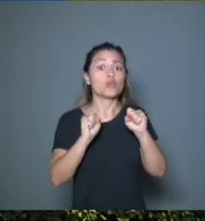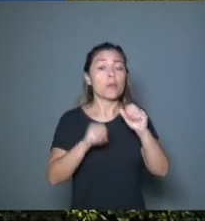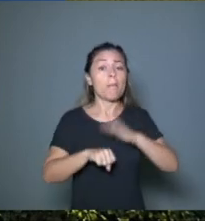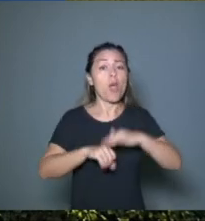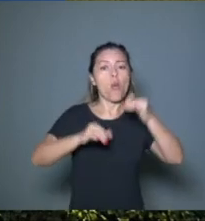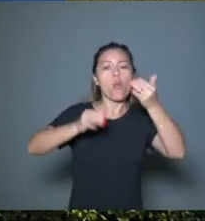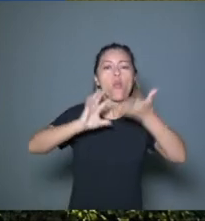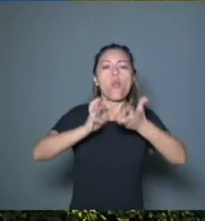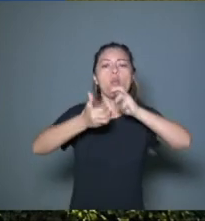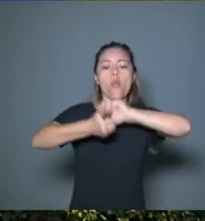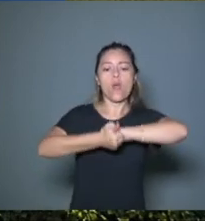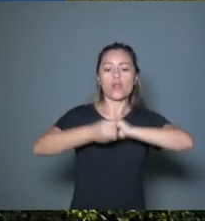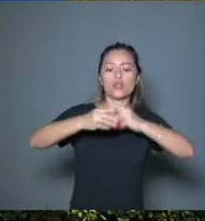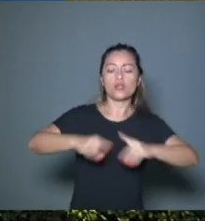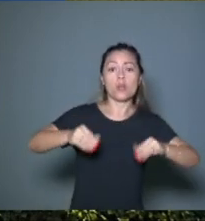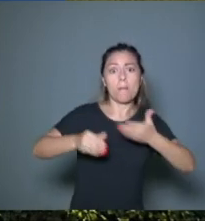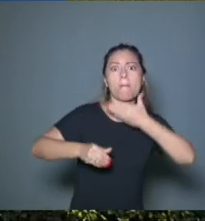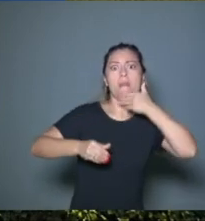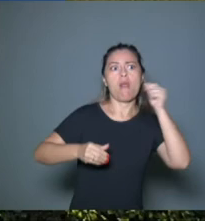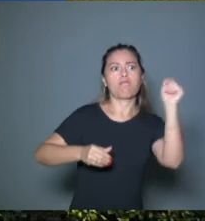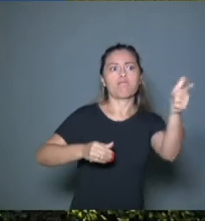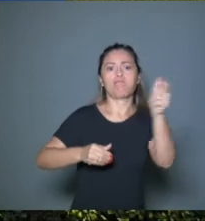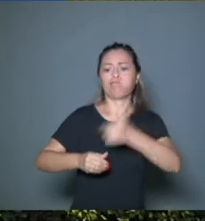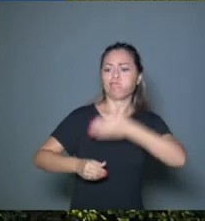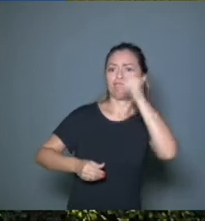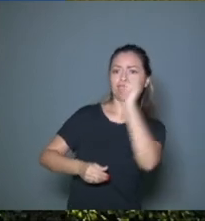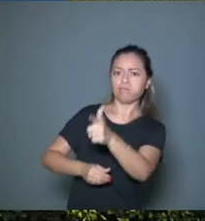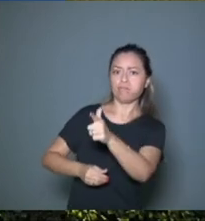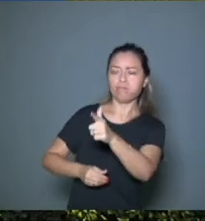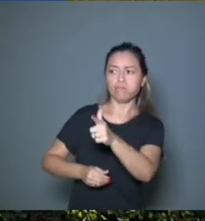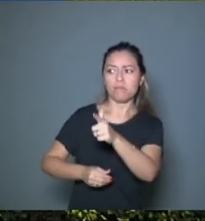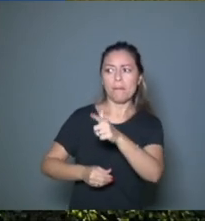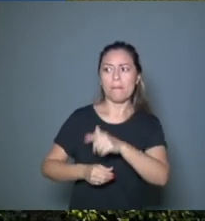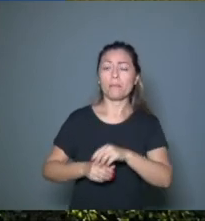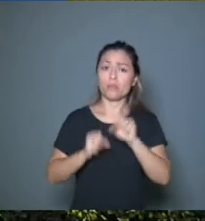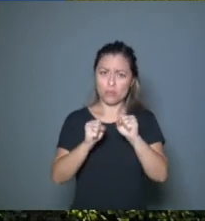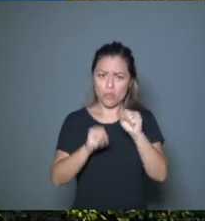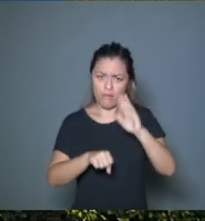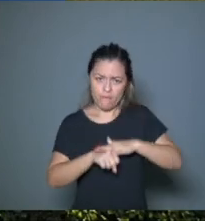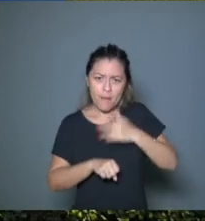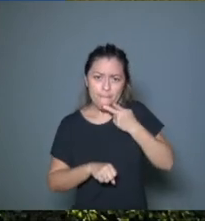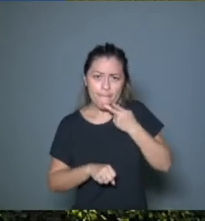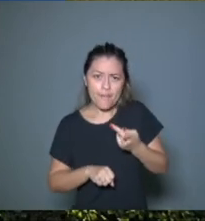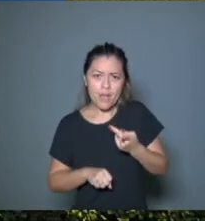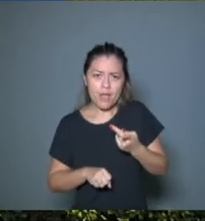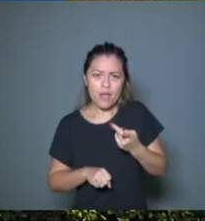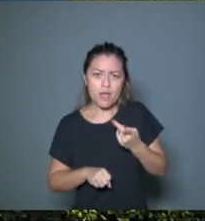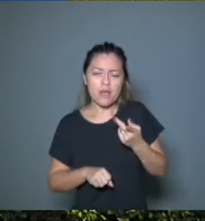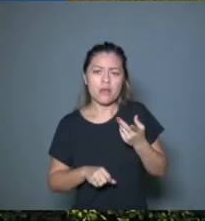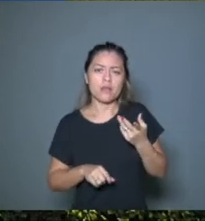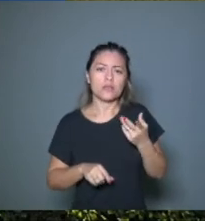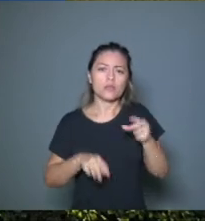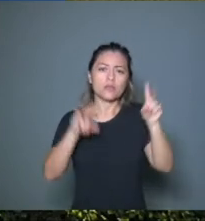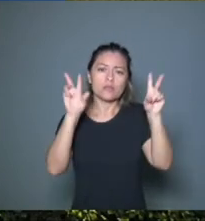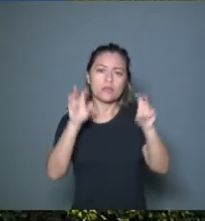areas being grown in Brazil. And so, in theory, your soil is better than